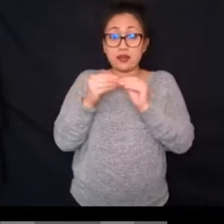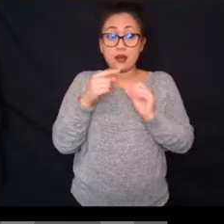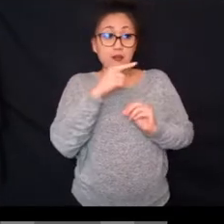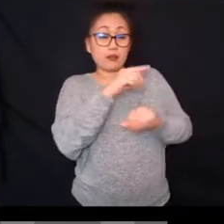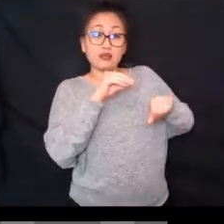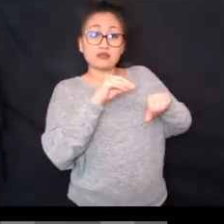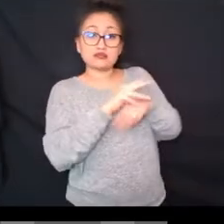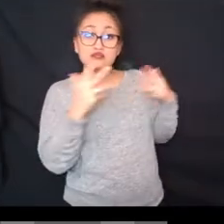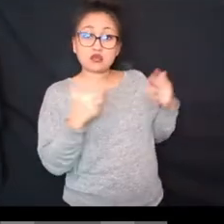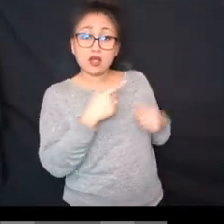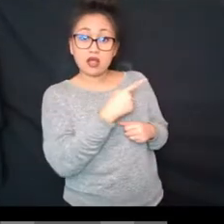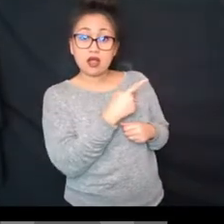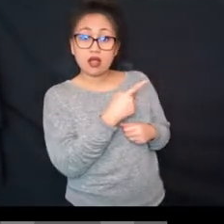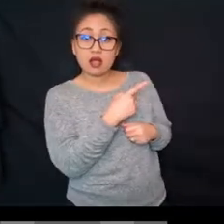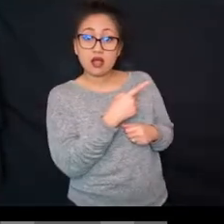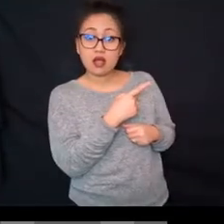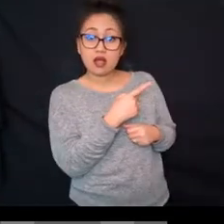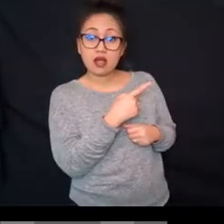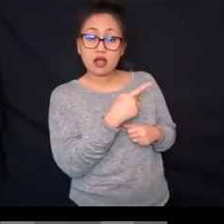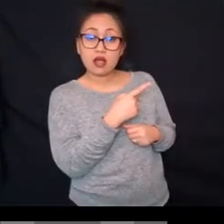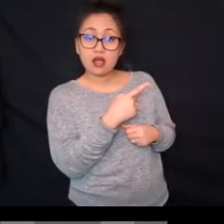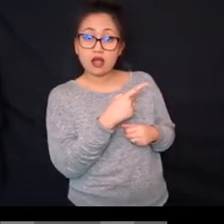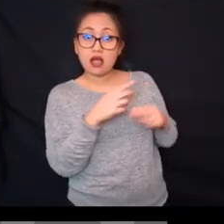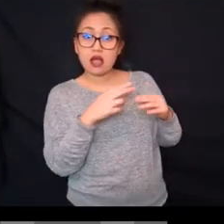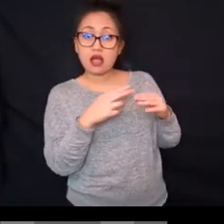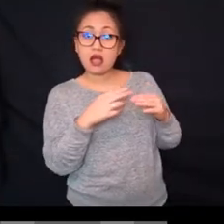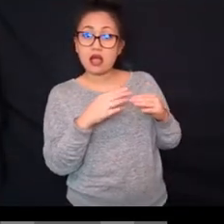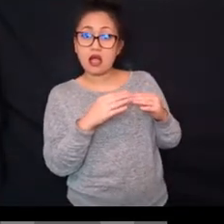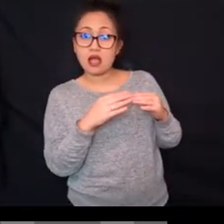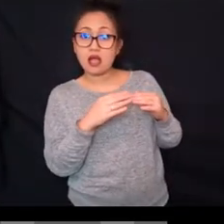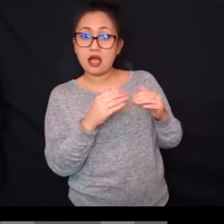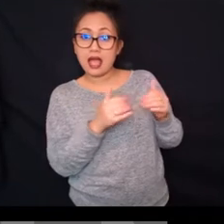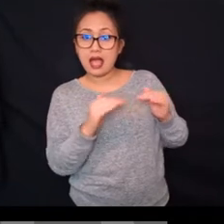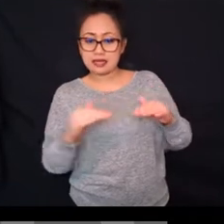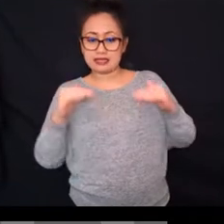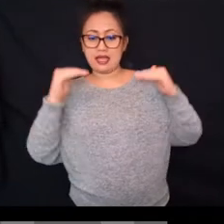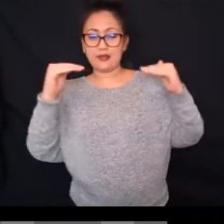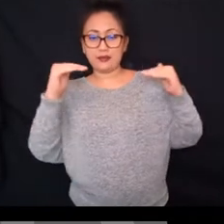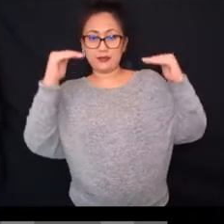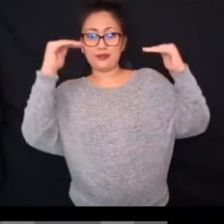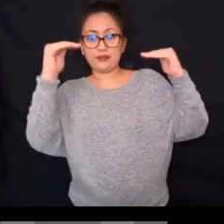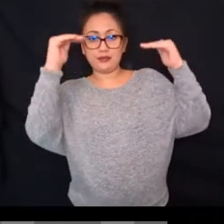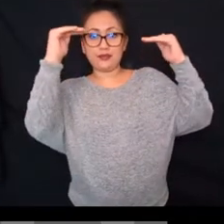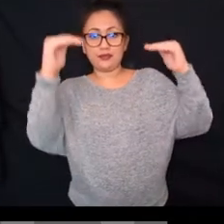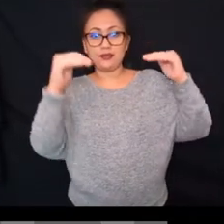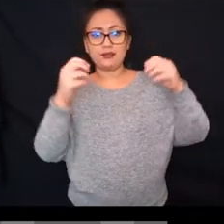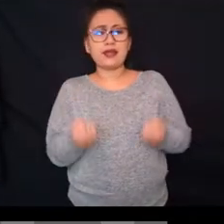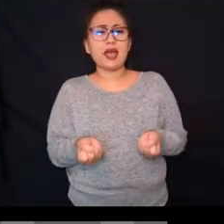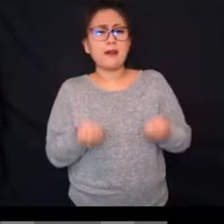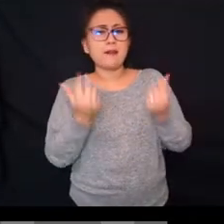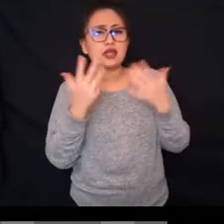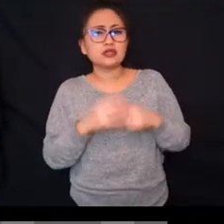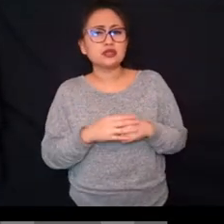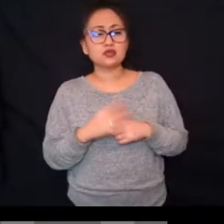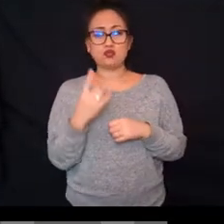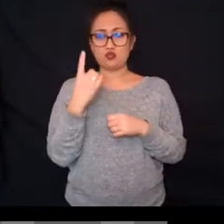many? 6. By 1. By 1. Time. Let's look at our numbers too. This one starts with